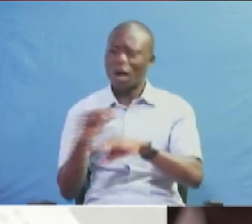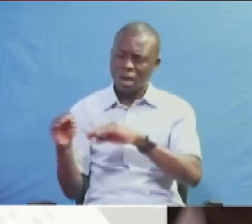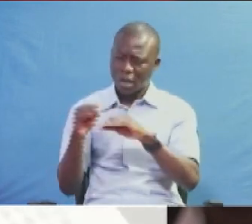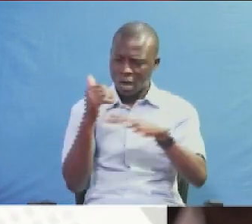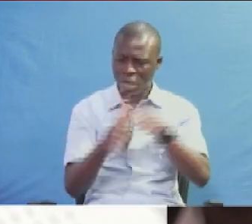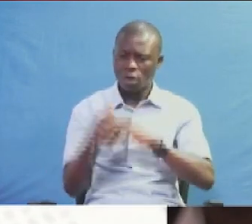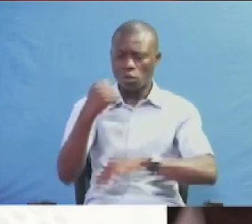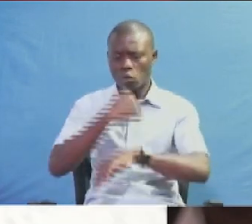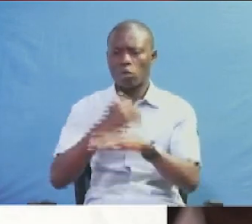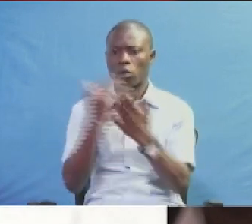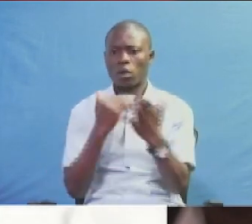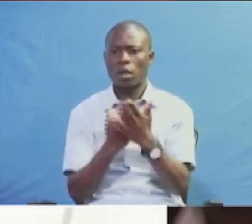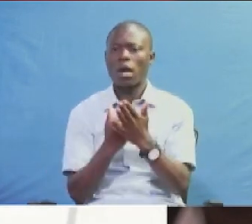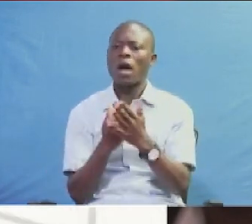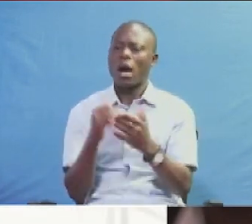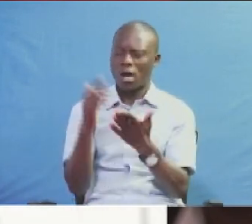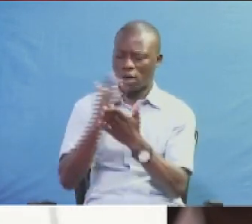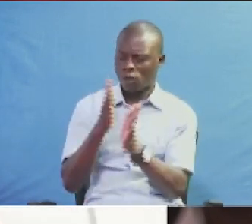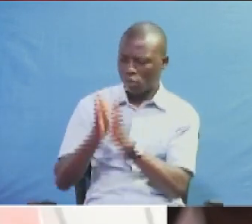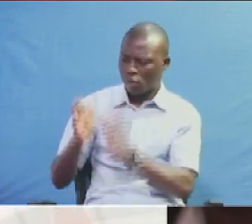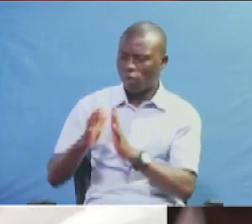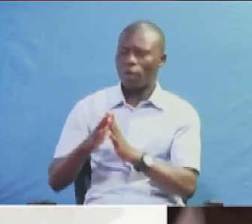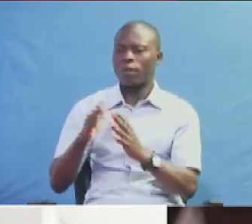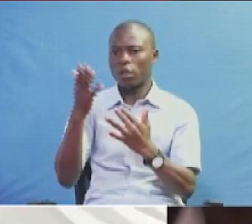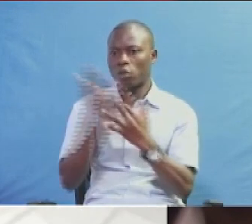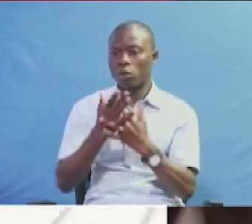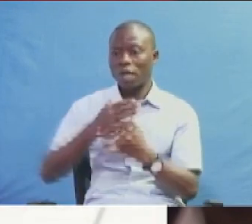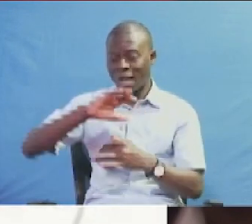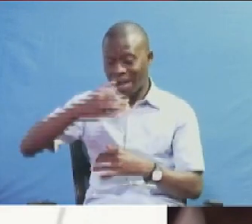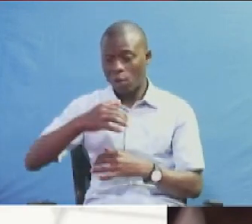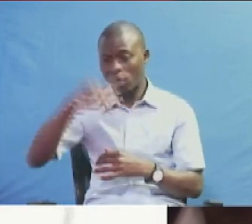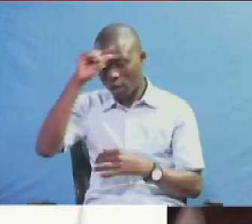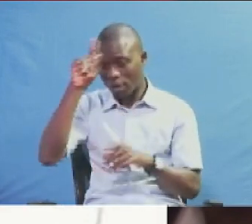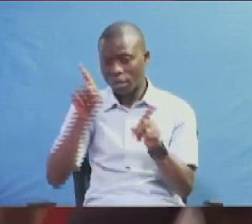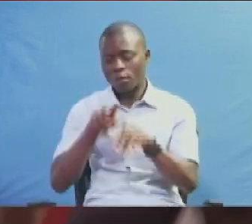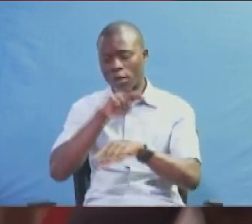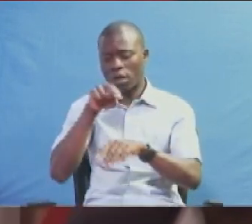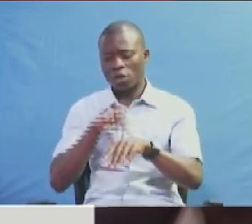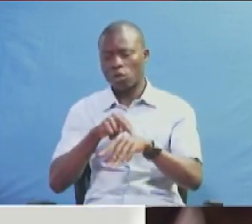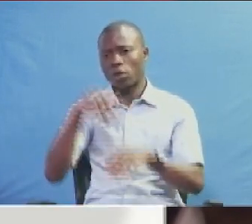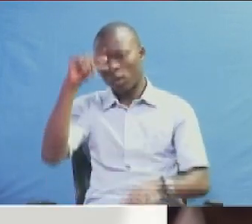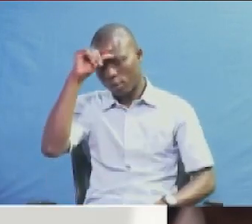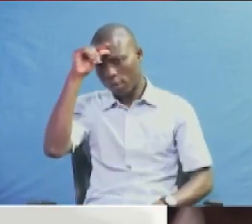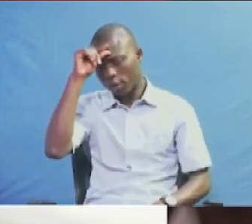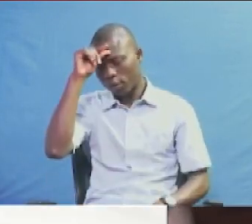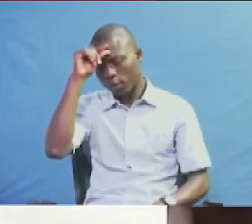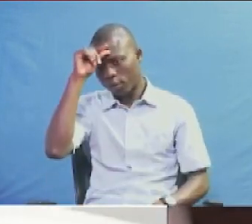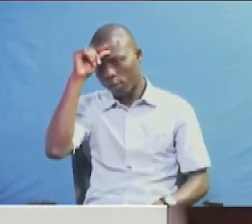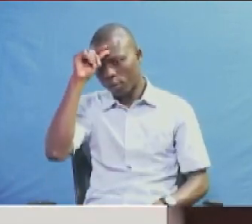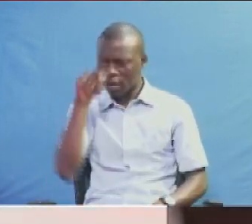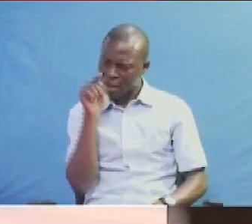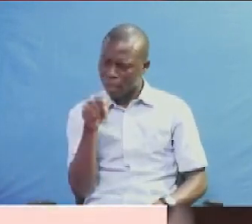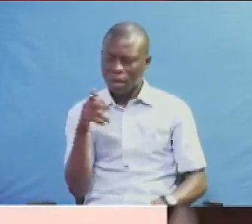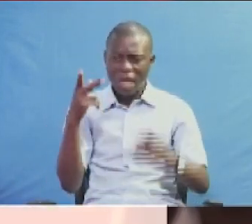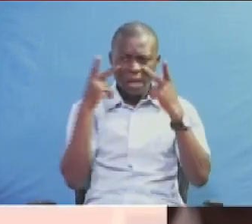program, under the matching program between the county government and the national government. This has